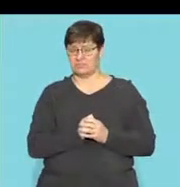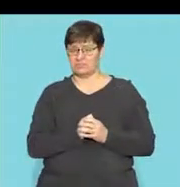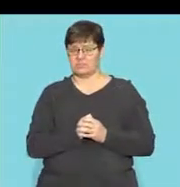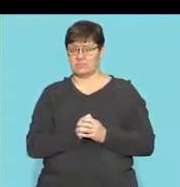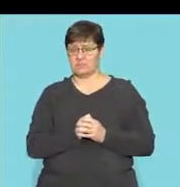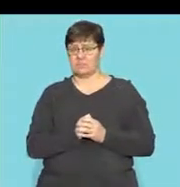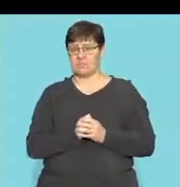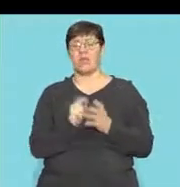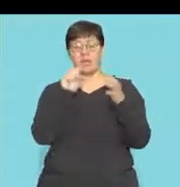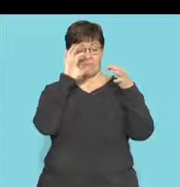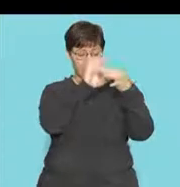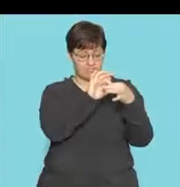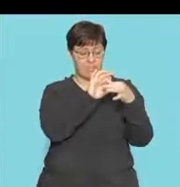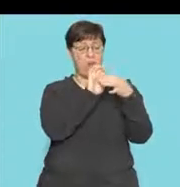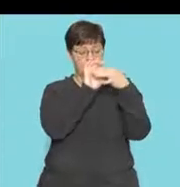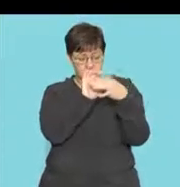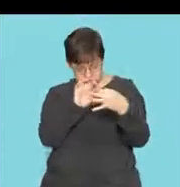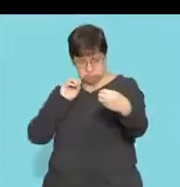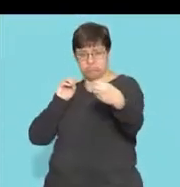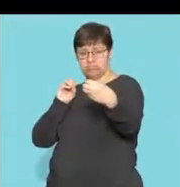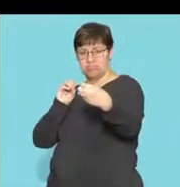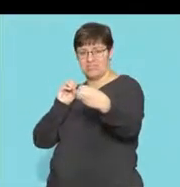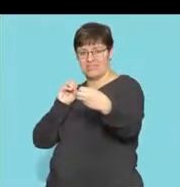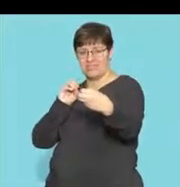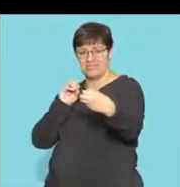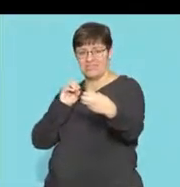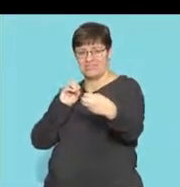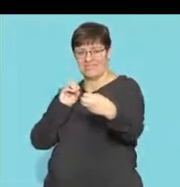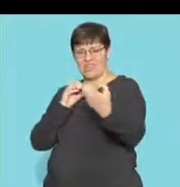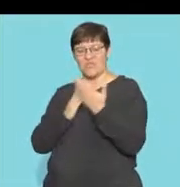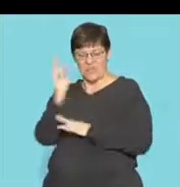compound and we could break it down into elements.